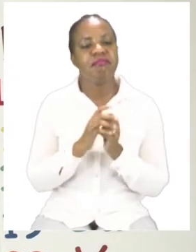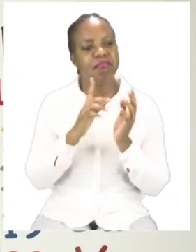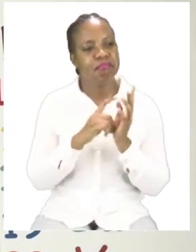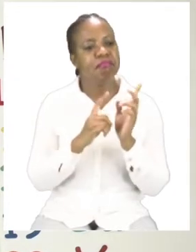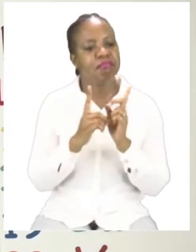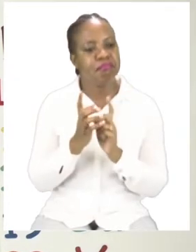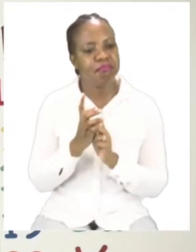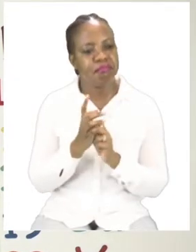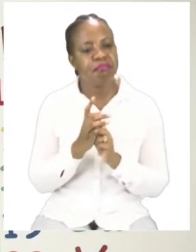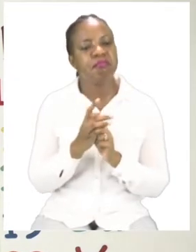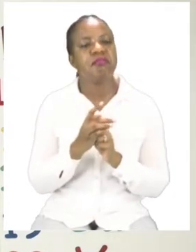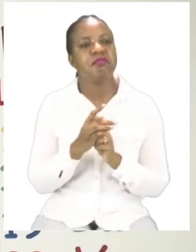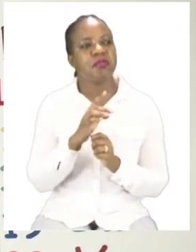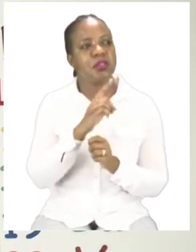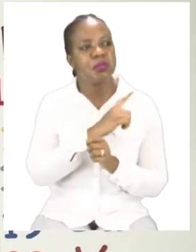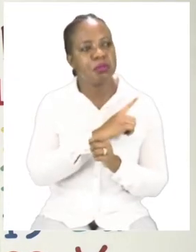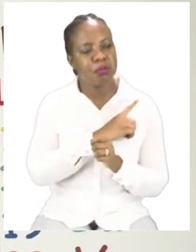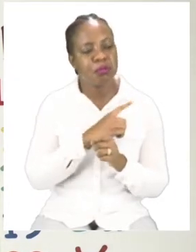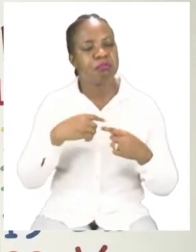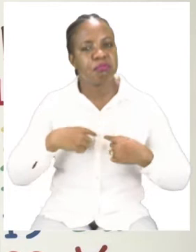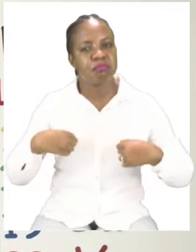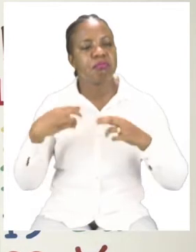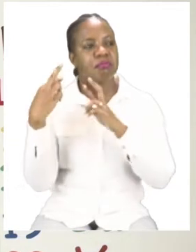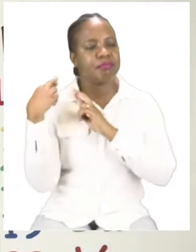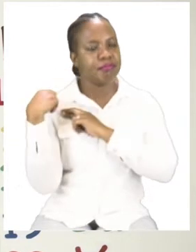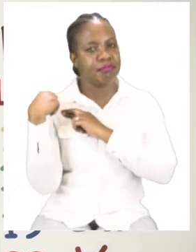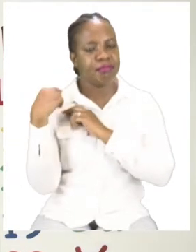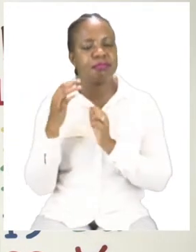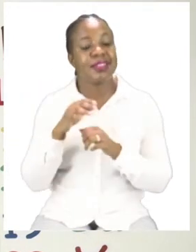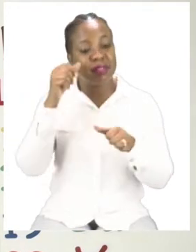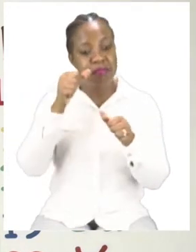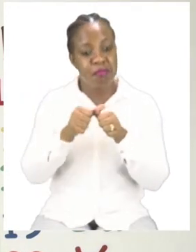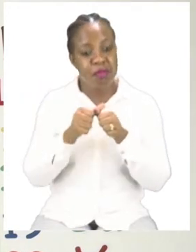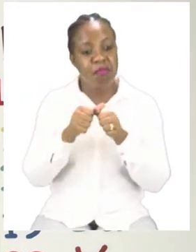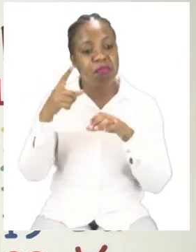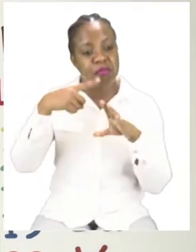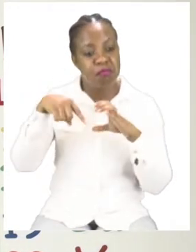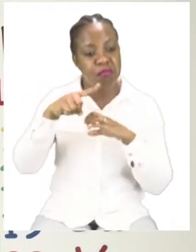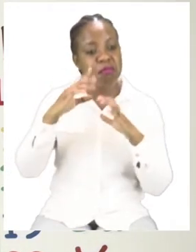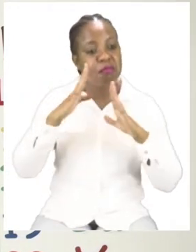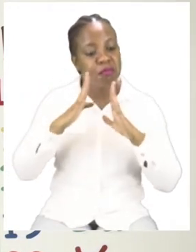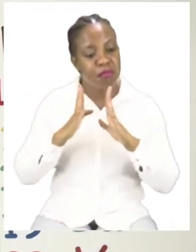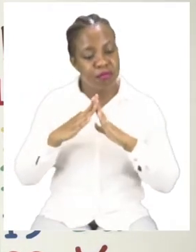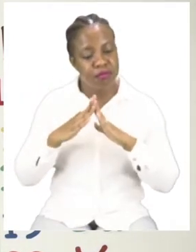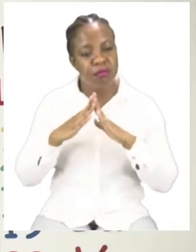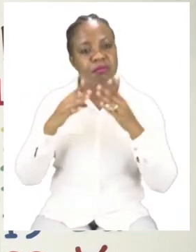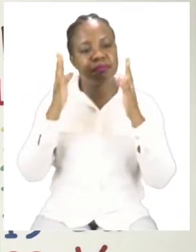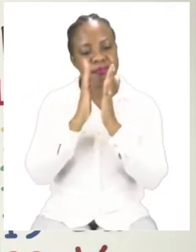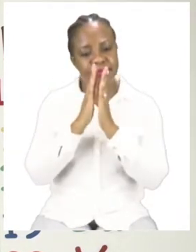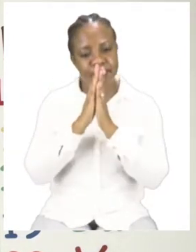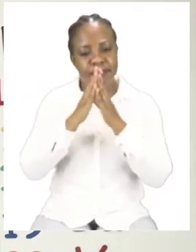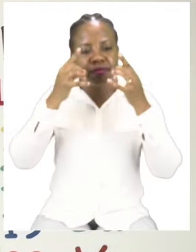responsible. Remember, boys and girls, we need to wear our mask if we're going to go outside, and